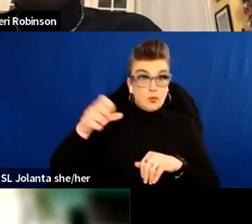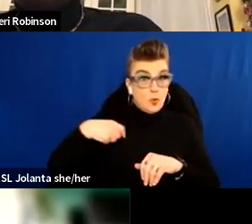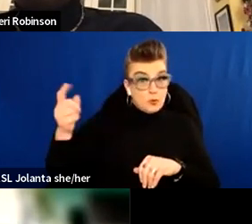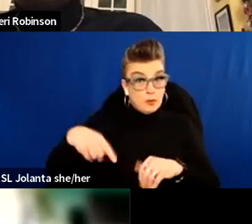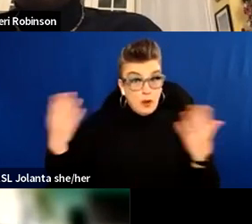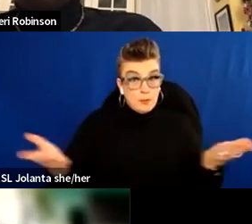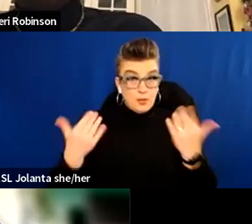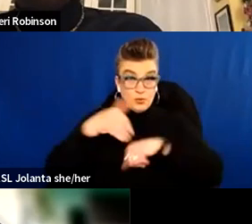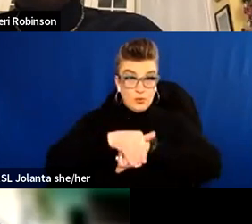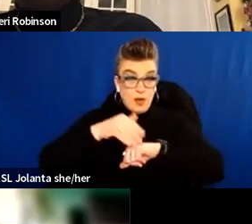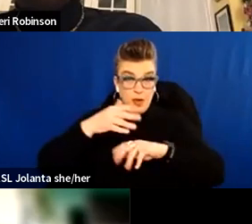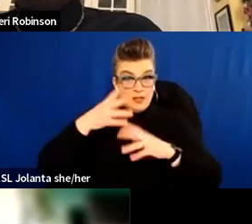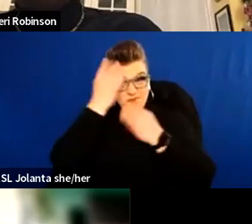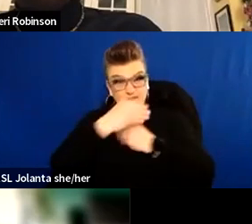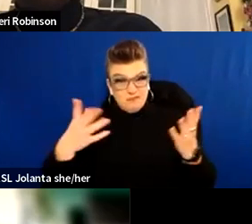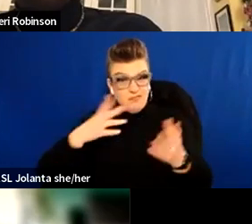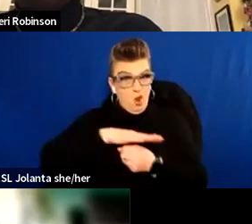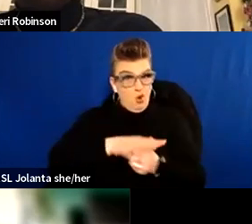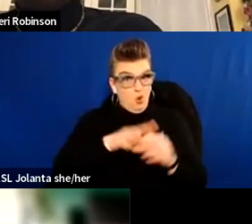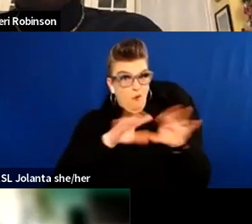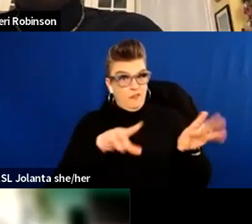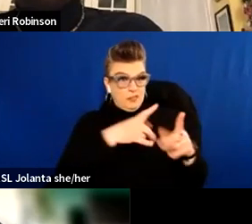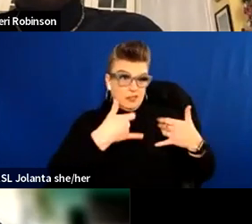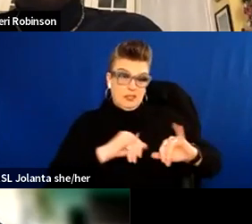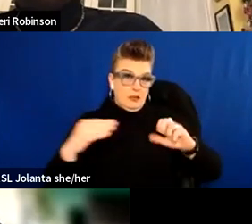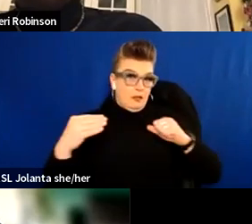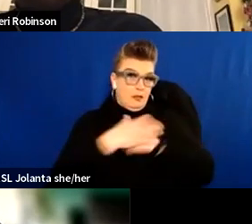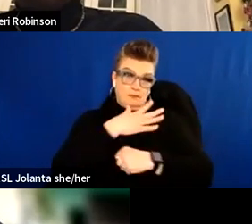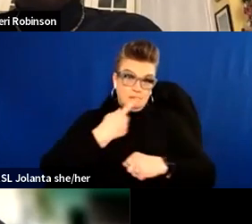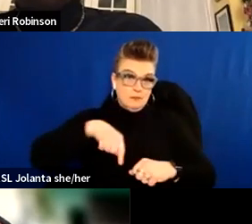still being affected by colby